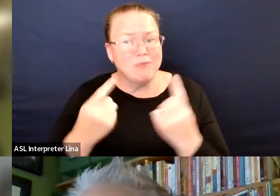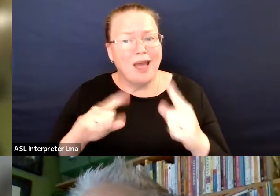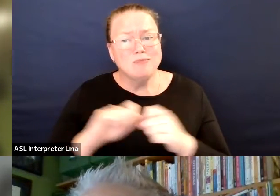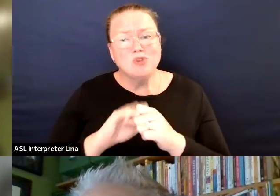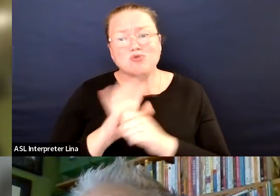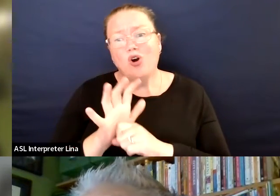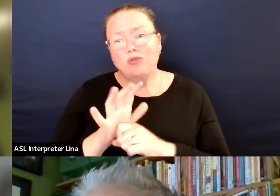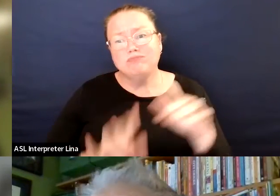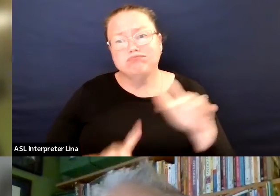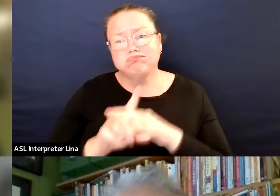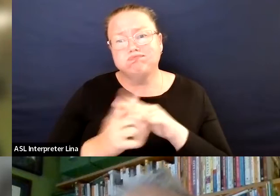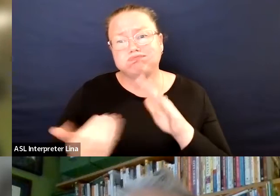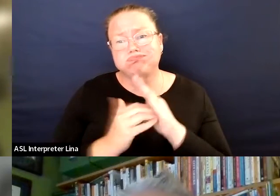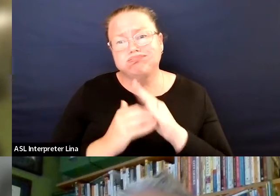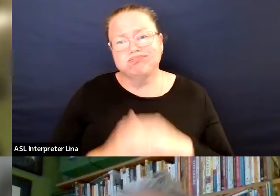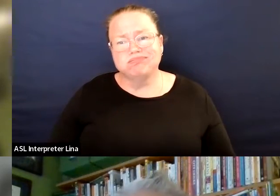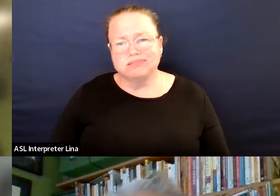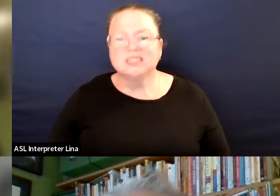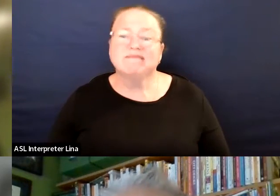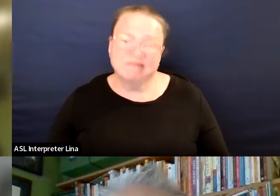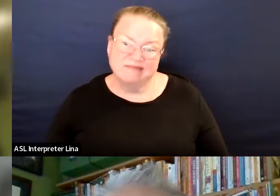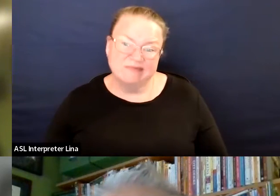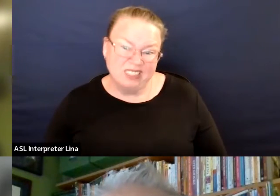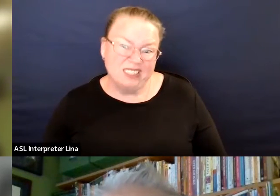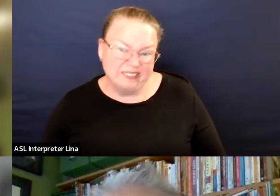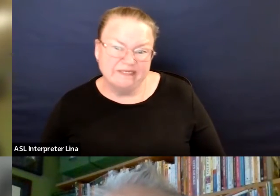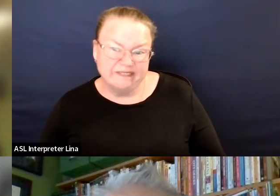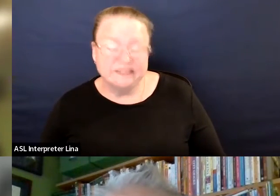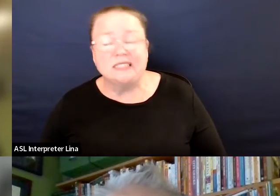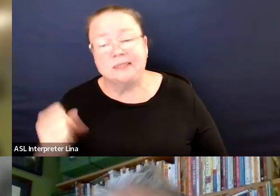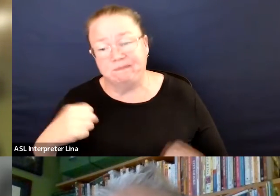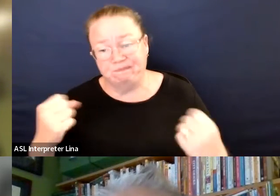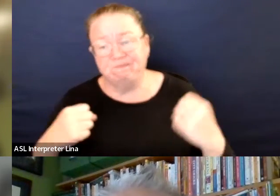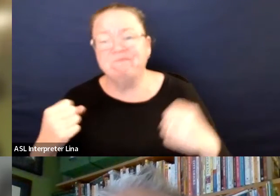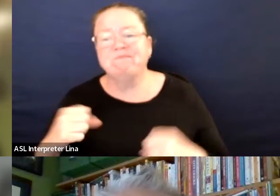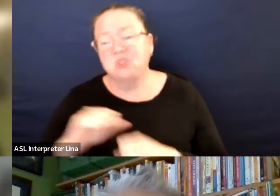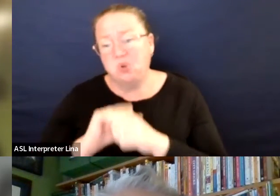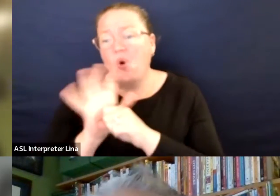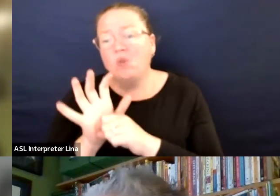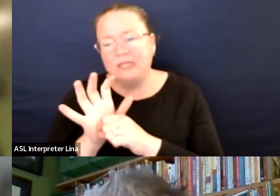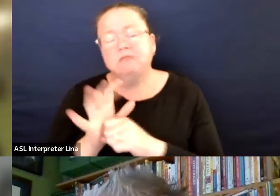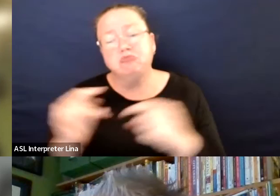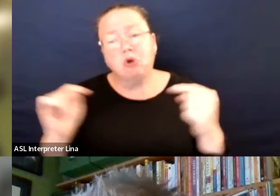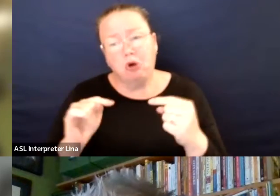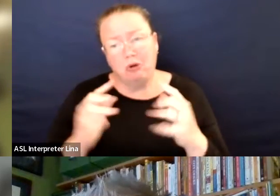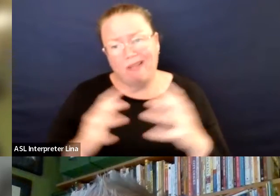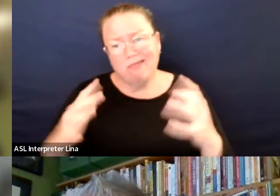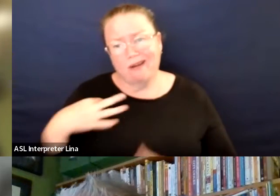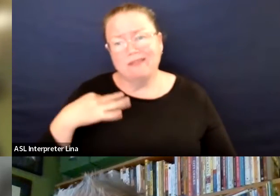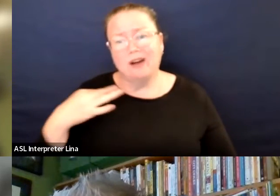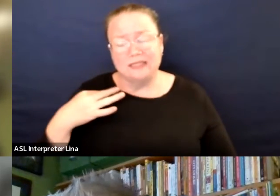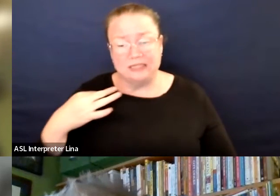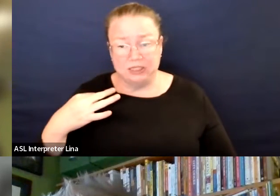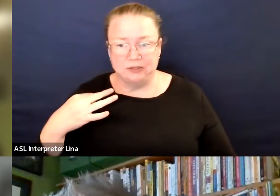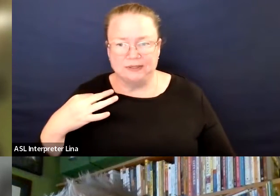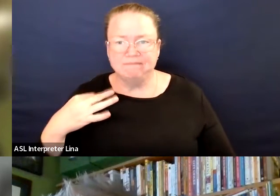reared its head again. Mm-hmm. Yes, yes, COVID has hurt a lot of our volunteers. I will